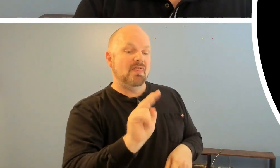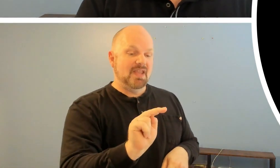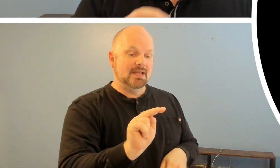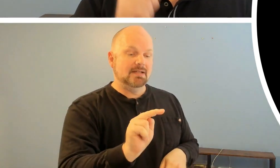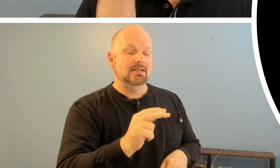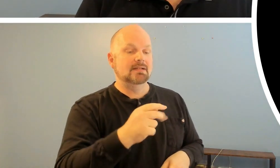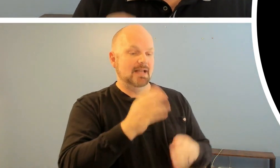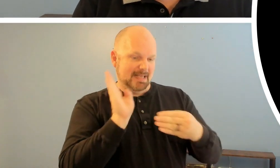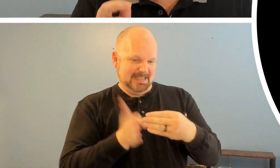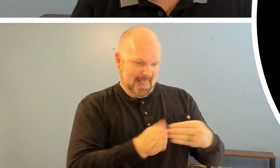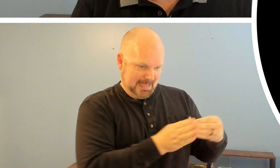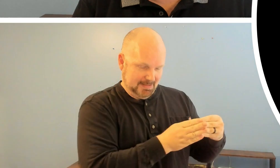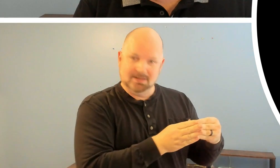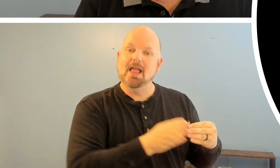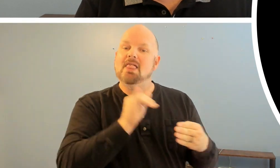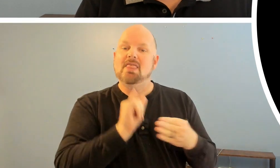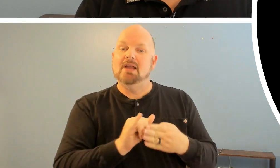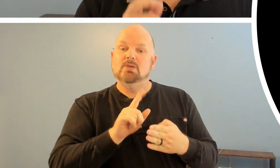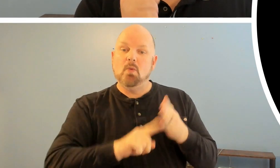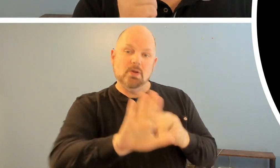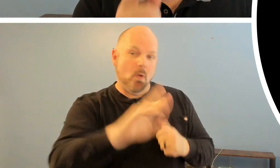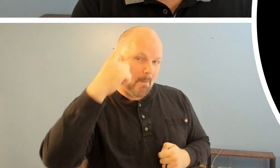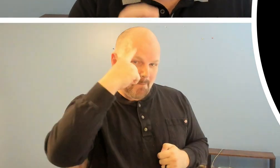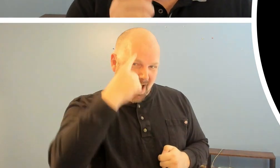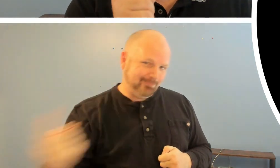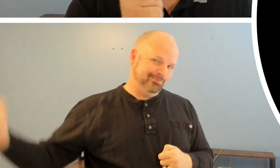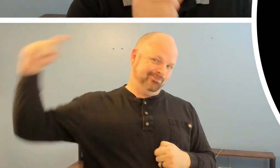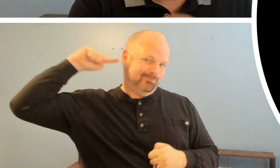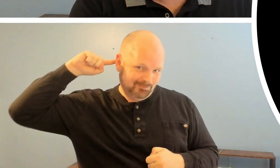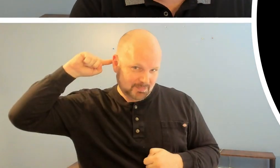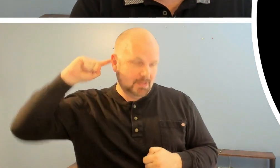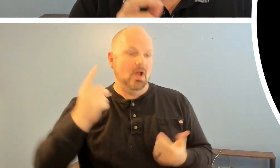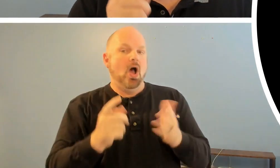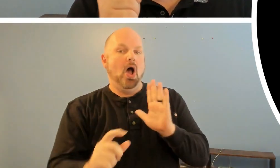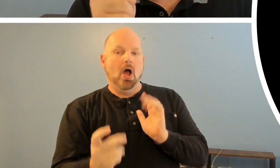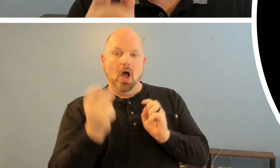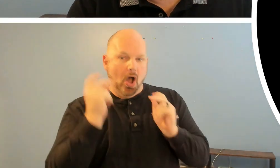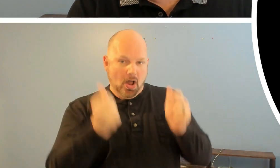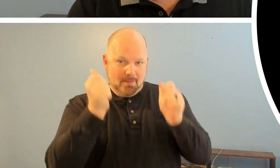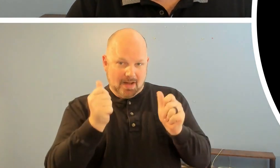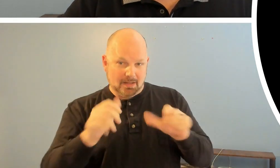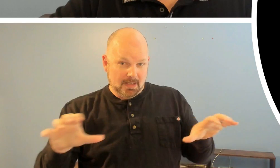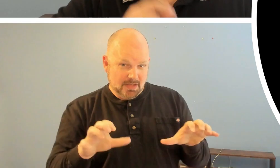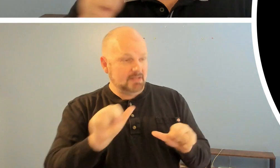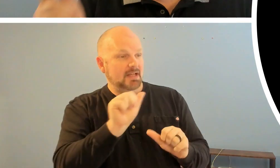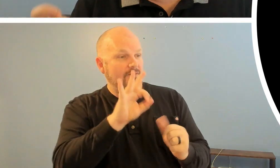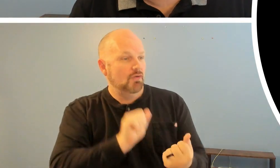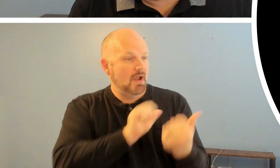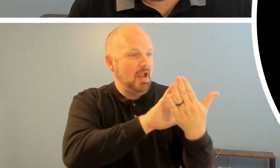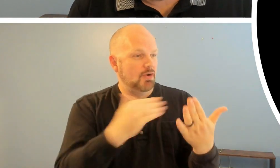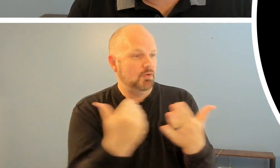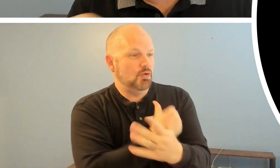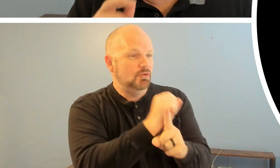your mind automatically does when you encounter a new situation or a new person or some